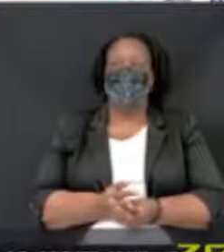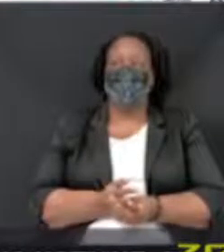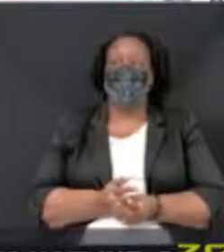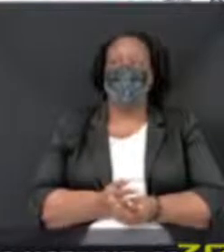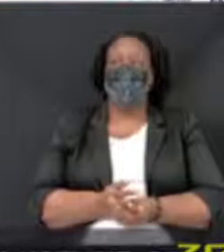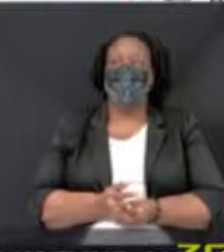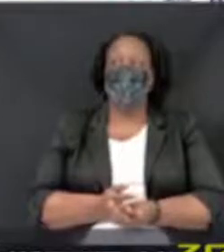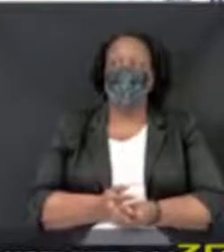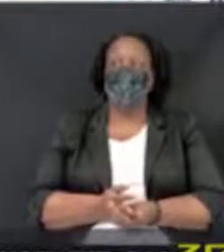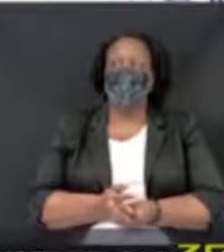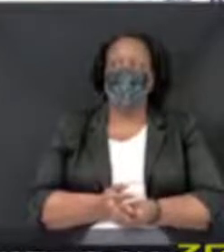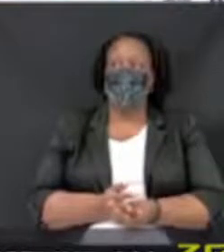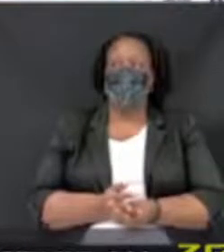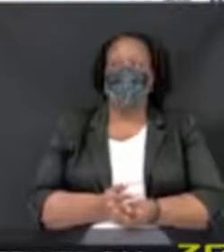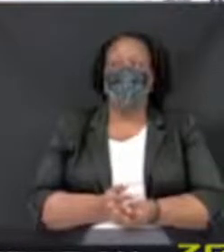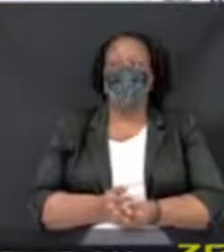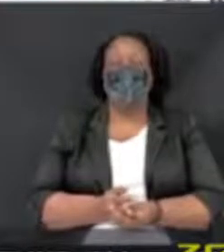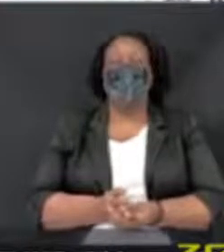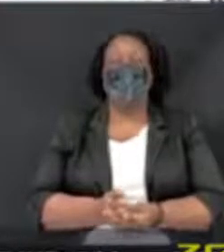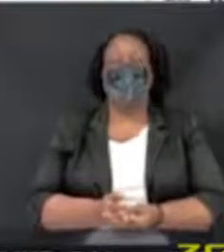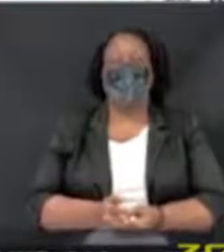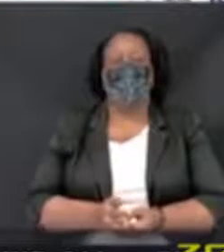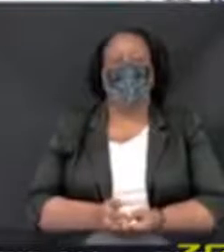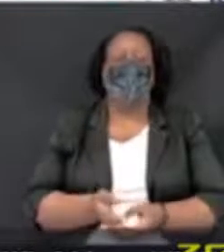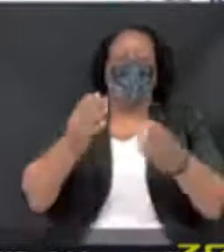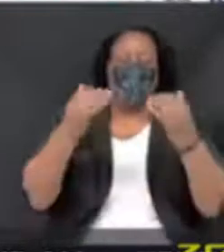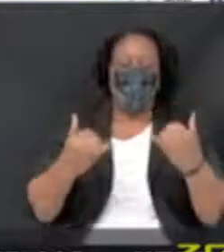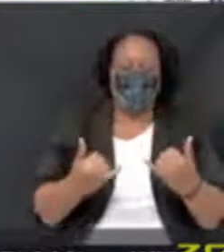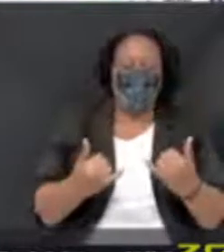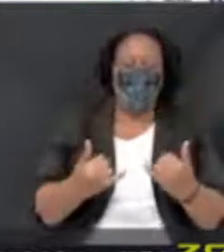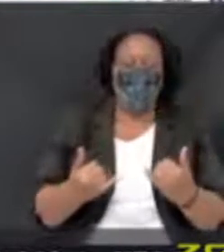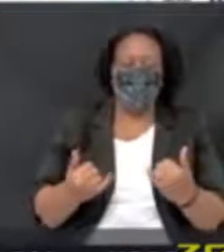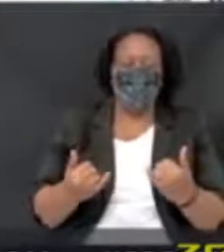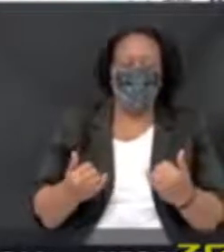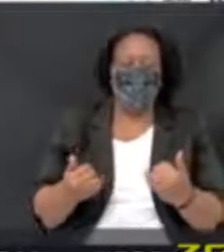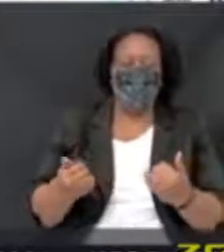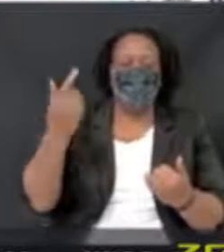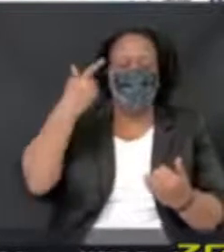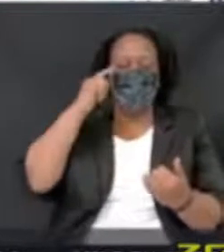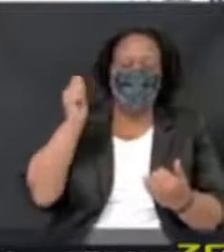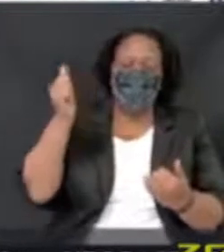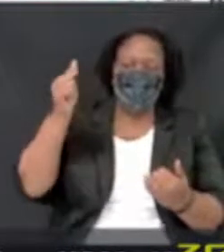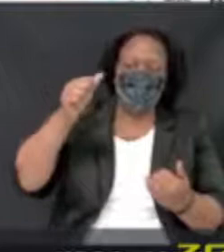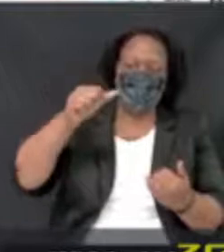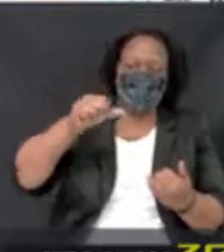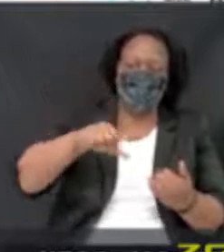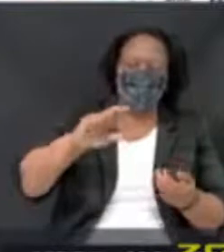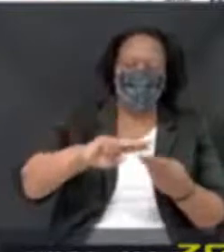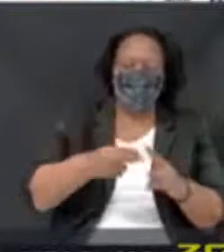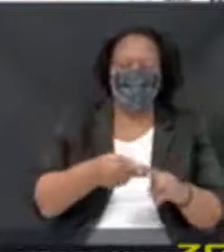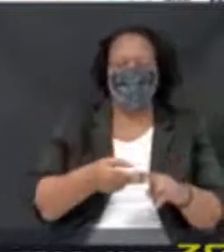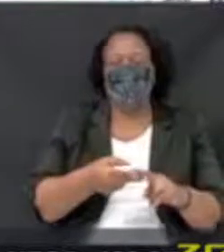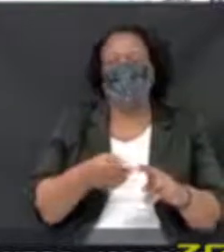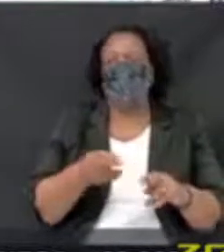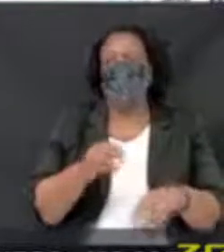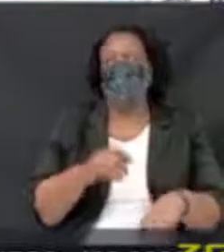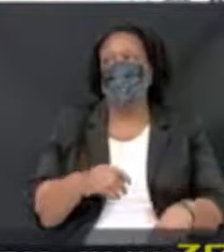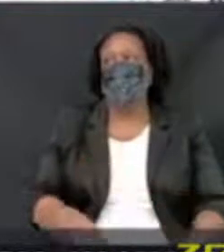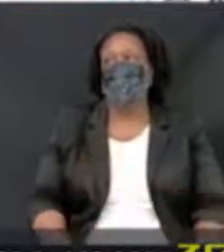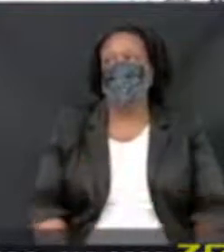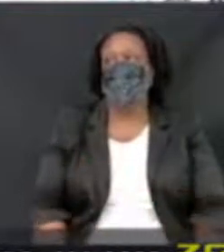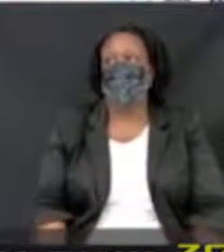in the quarantine period for fully vaccinated tourists, can locals who wish to host tourists